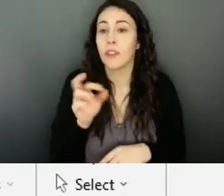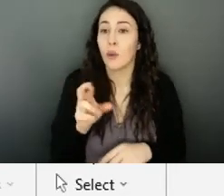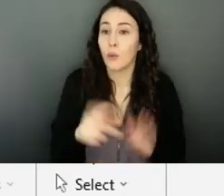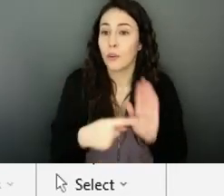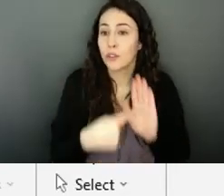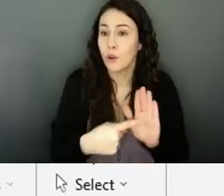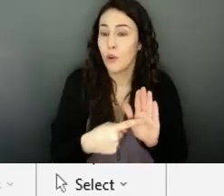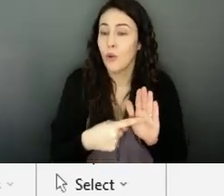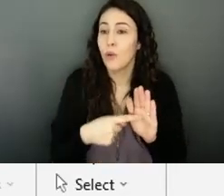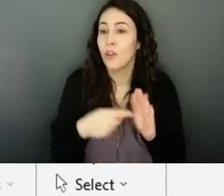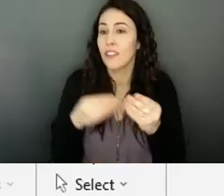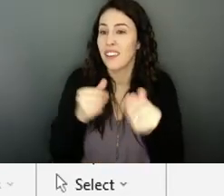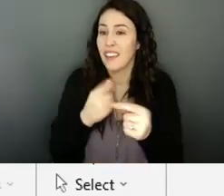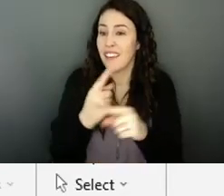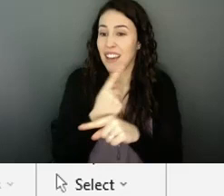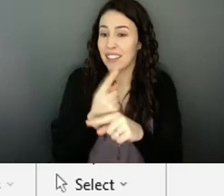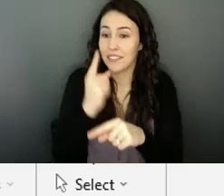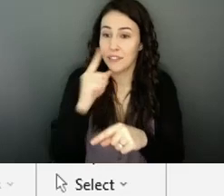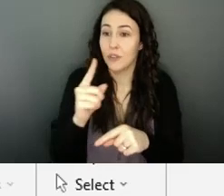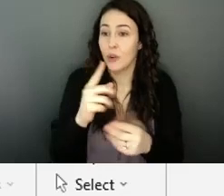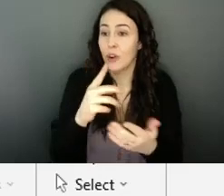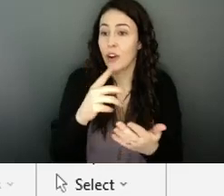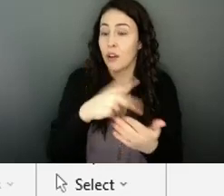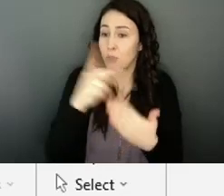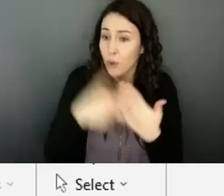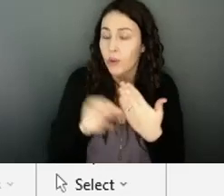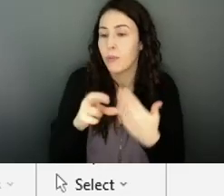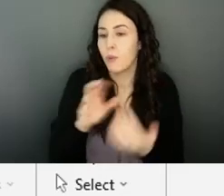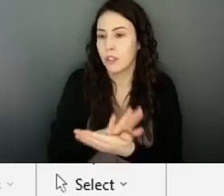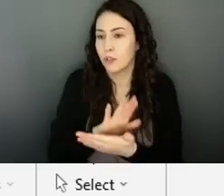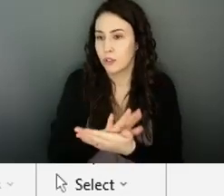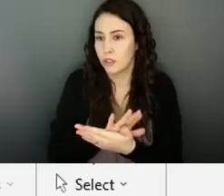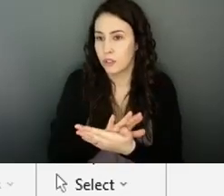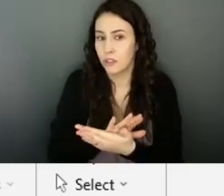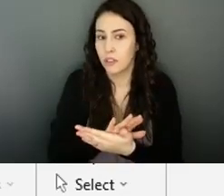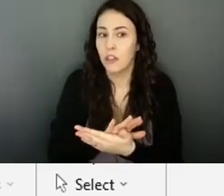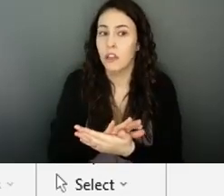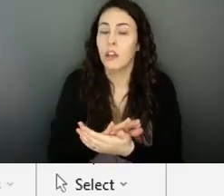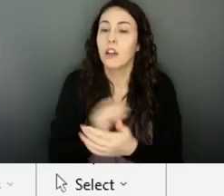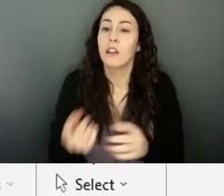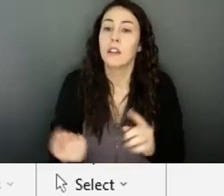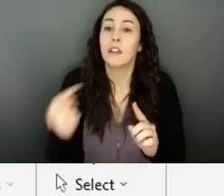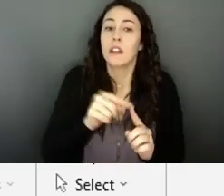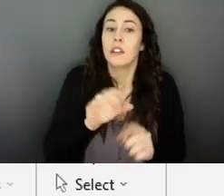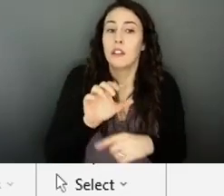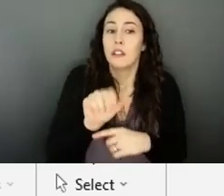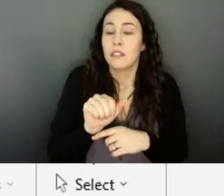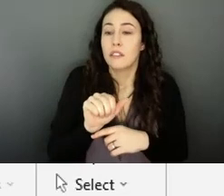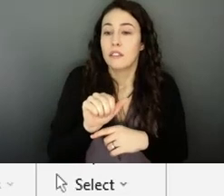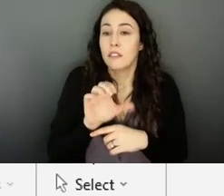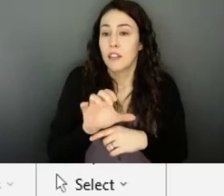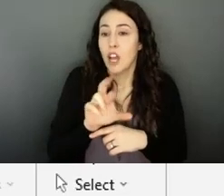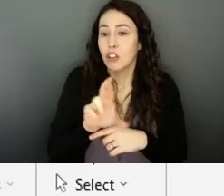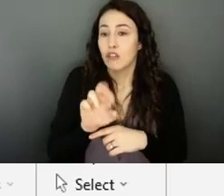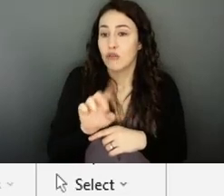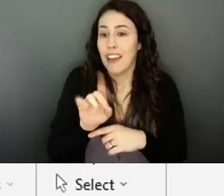educational program or institution. Let's go back to accreditation. That's what accreditation